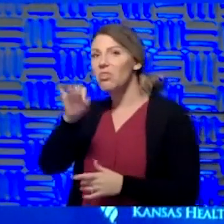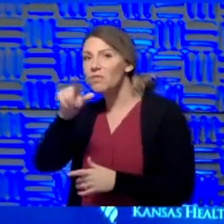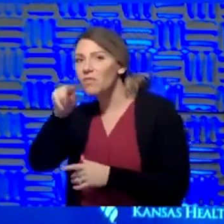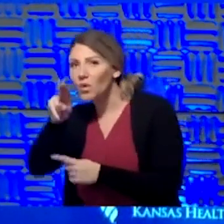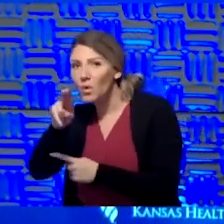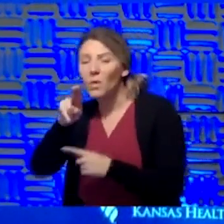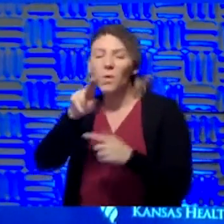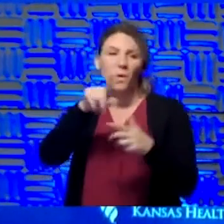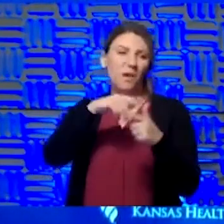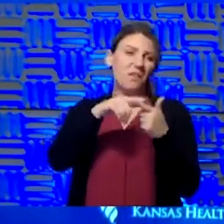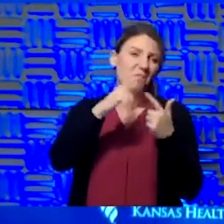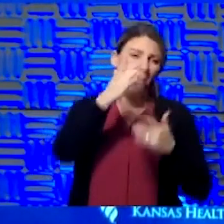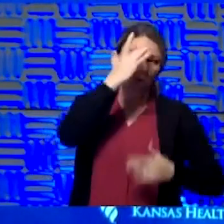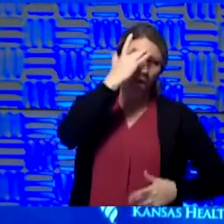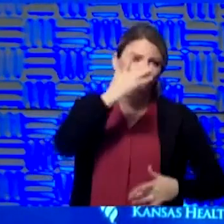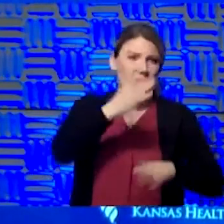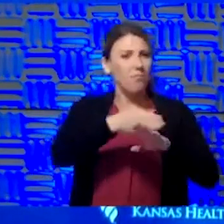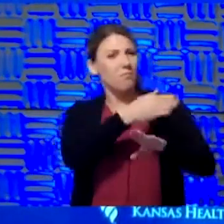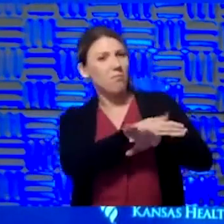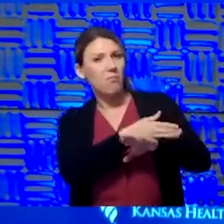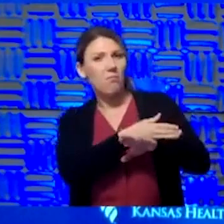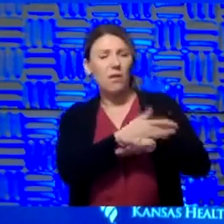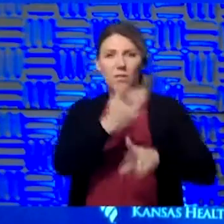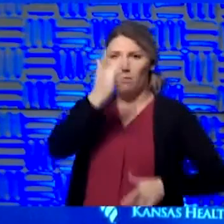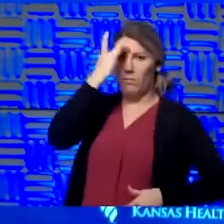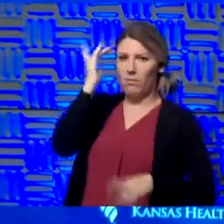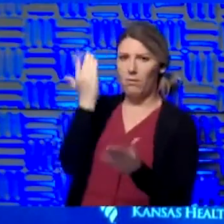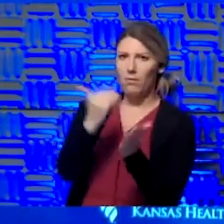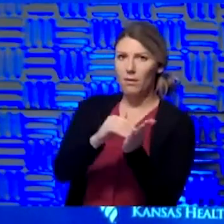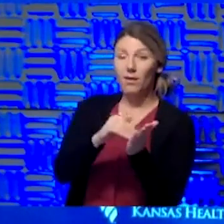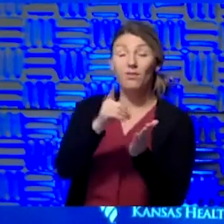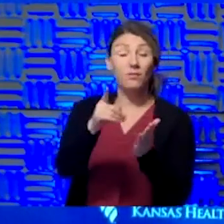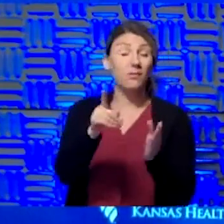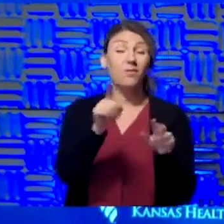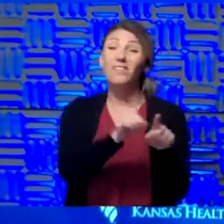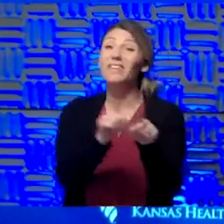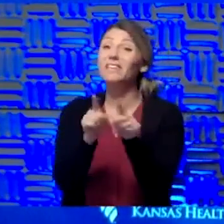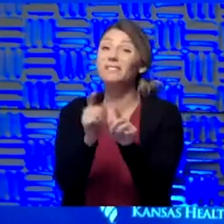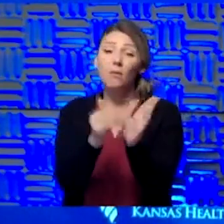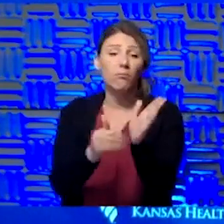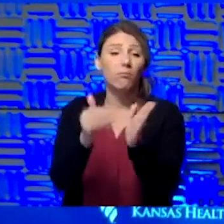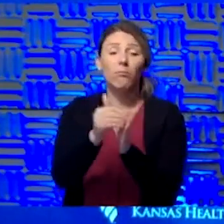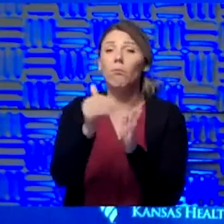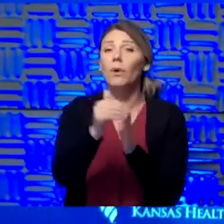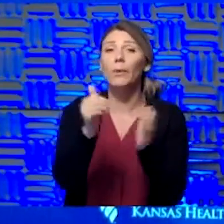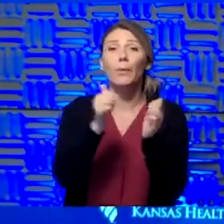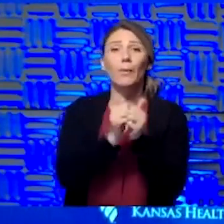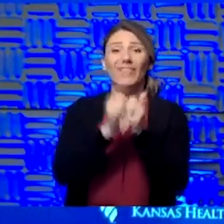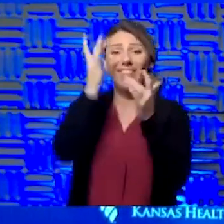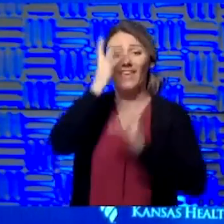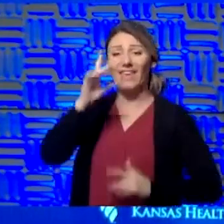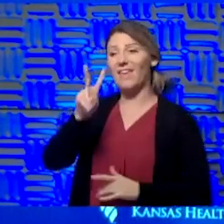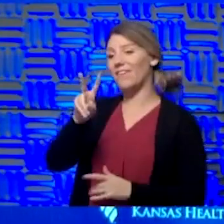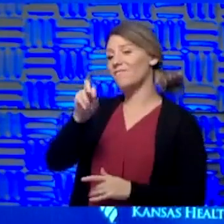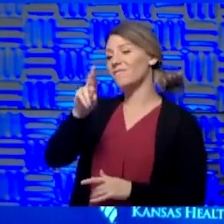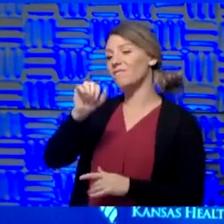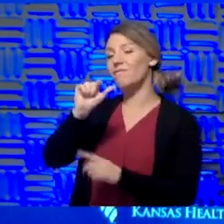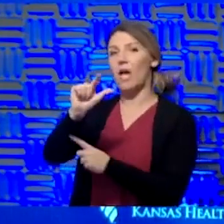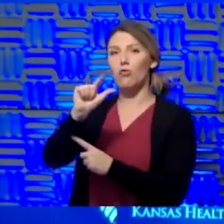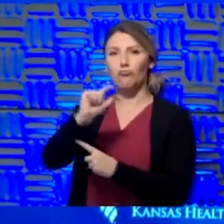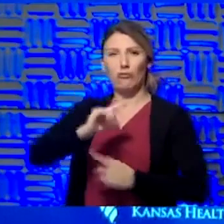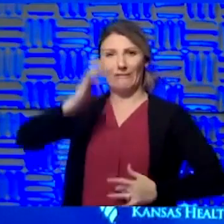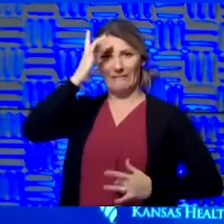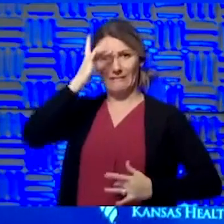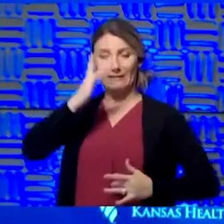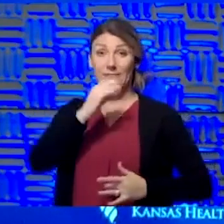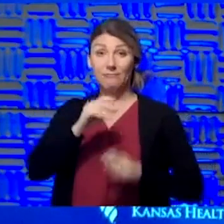then you start feeling sick again. You're like, why am I feeling sick again? Well, it's the same thing. Yeah. You can have the same recrudescence of viral illnesses. And I think coronavirus,